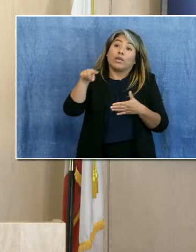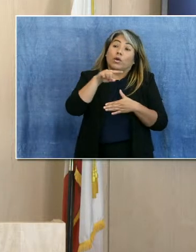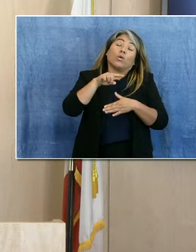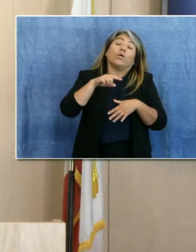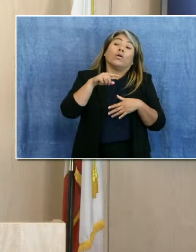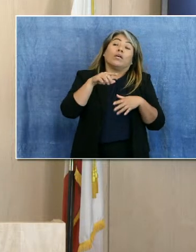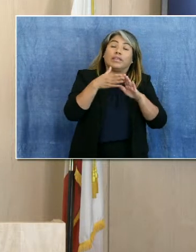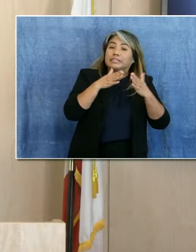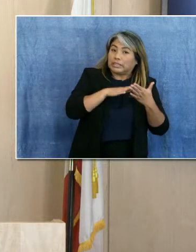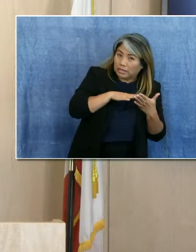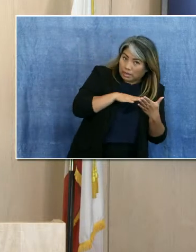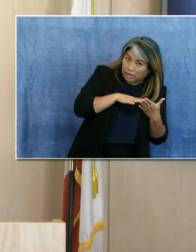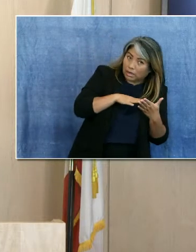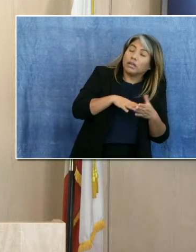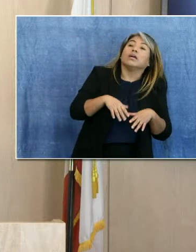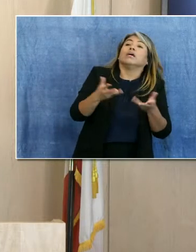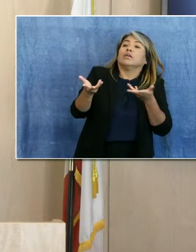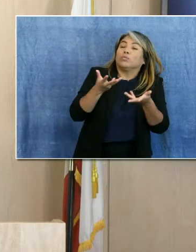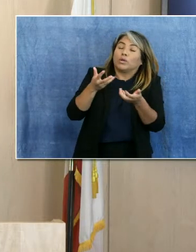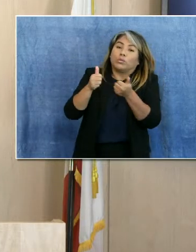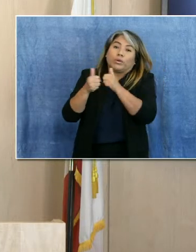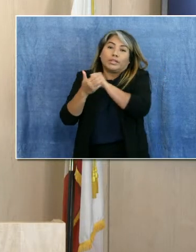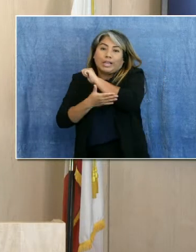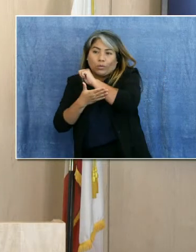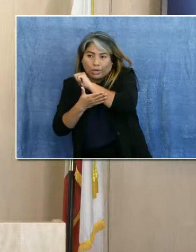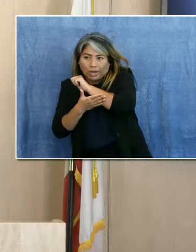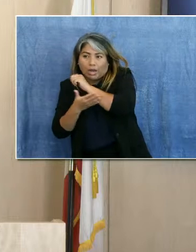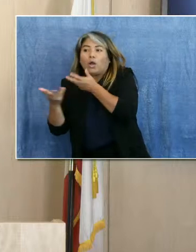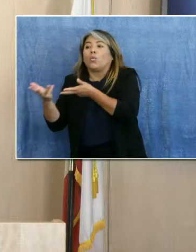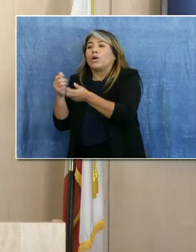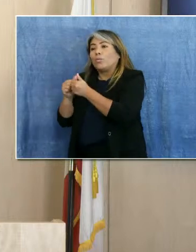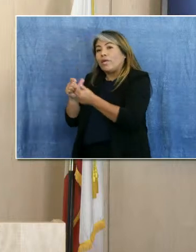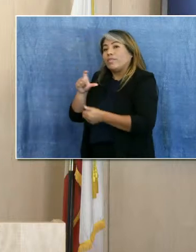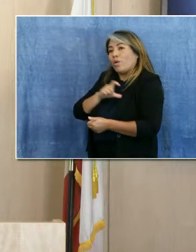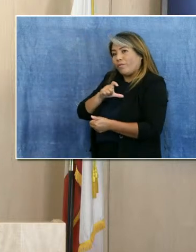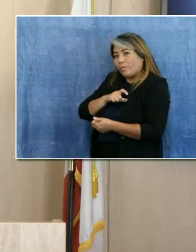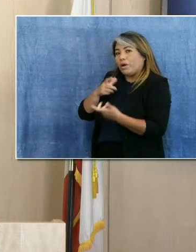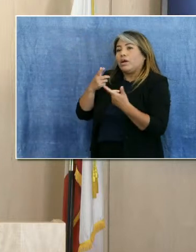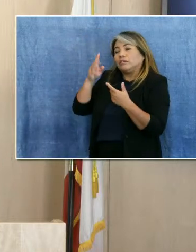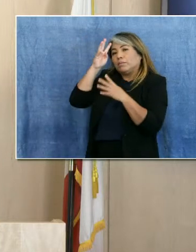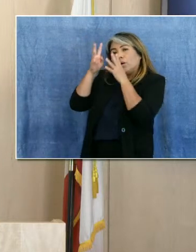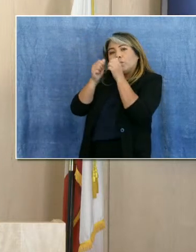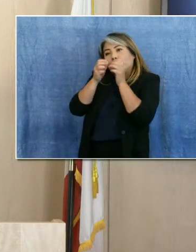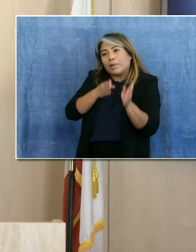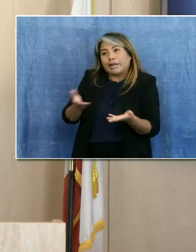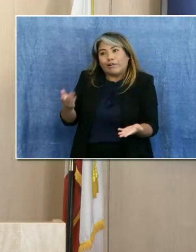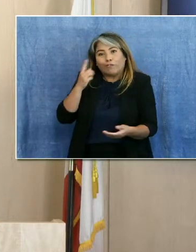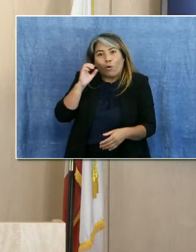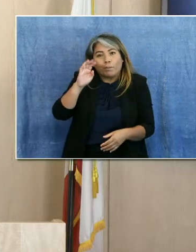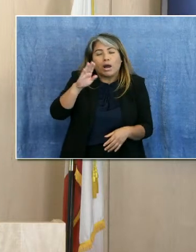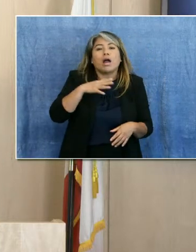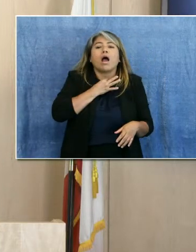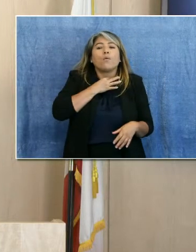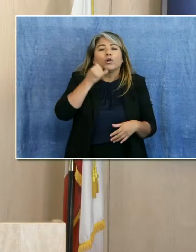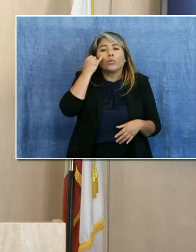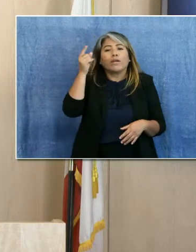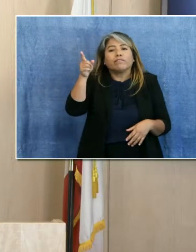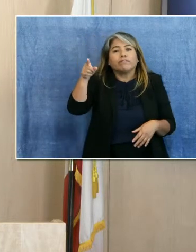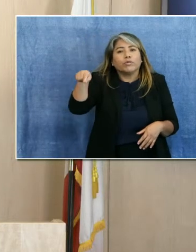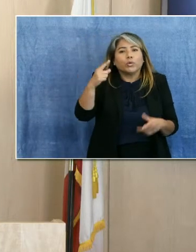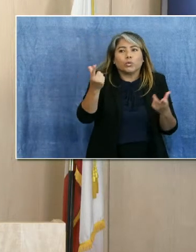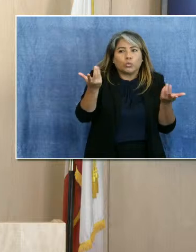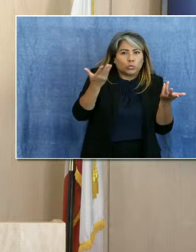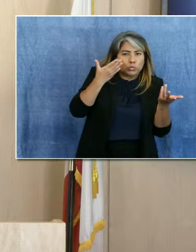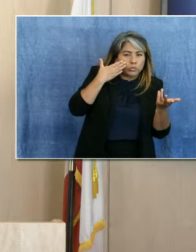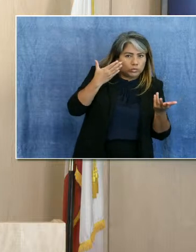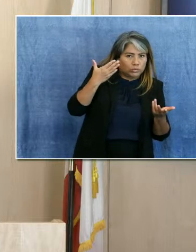working, the city is working with the county and working with law enforcement to come up with a plan here for Ocean Beach. I wondered if you guys were aware